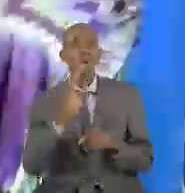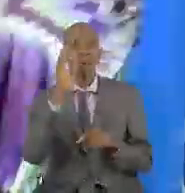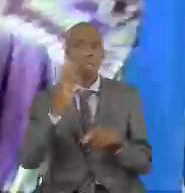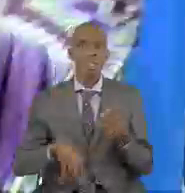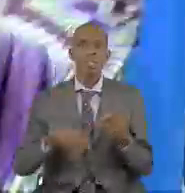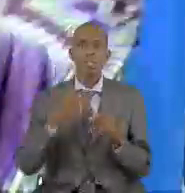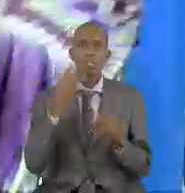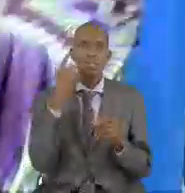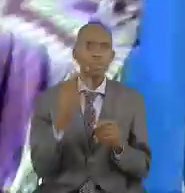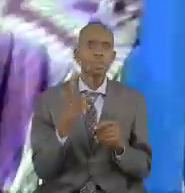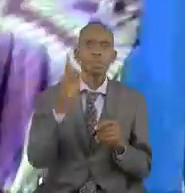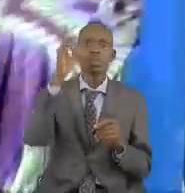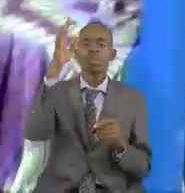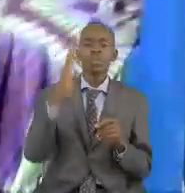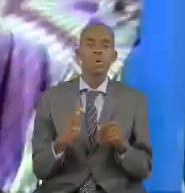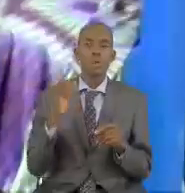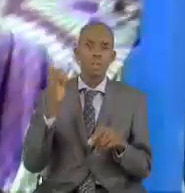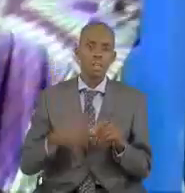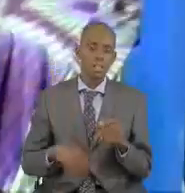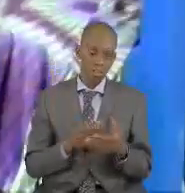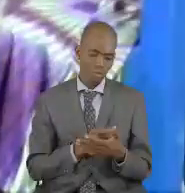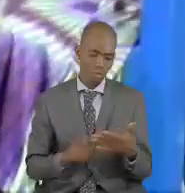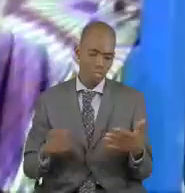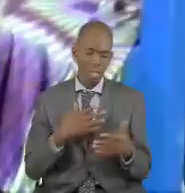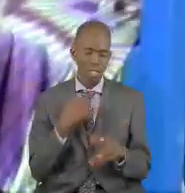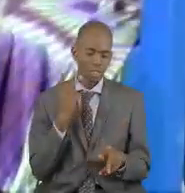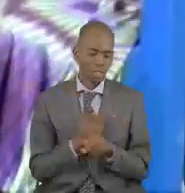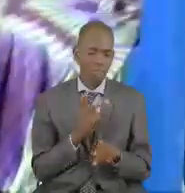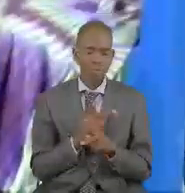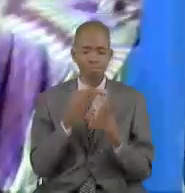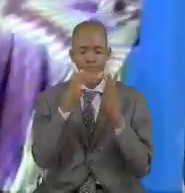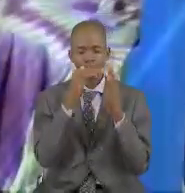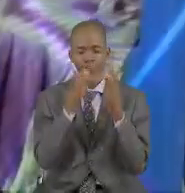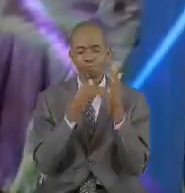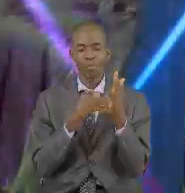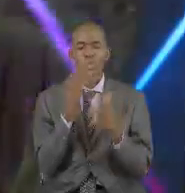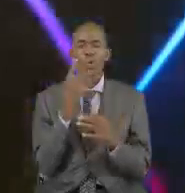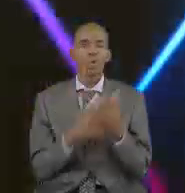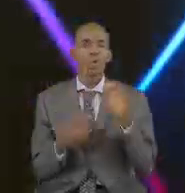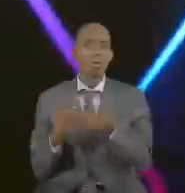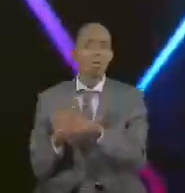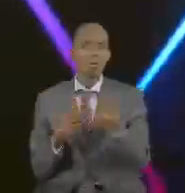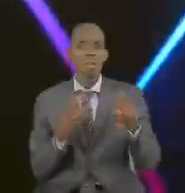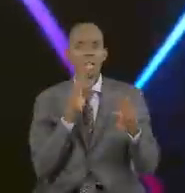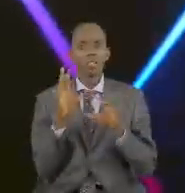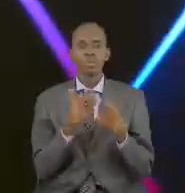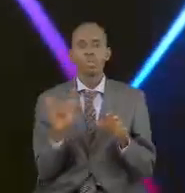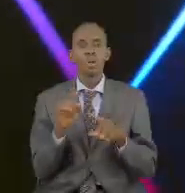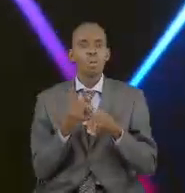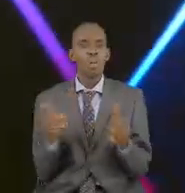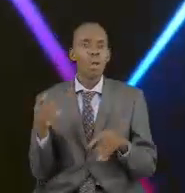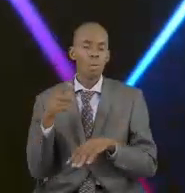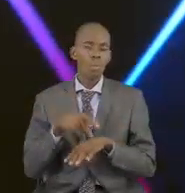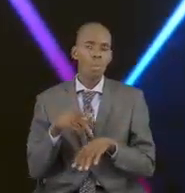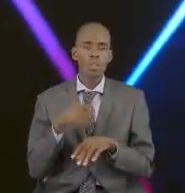God cannot write and keep a record of what they're doing. But Paul the Apostle said, in